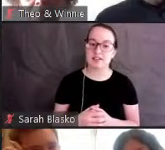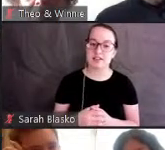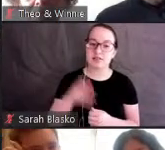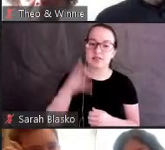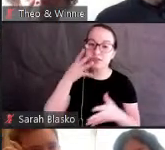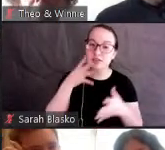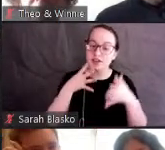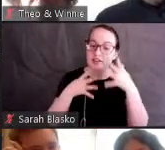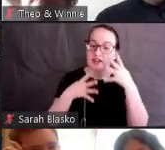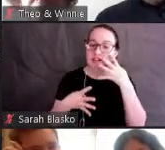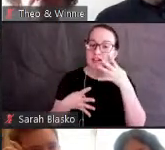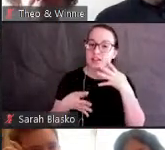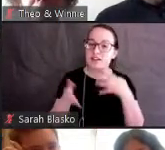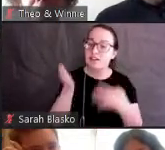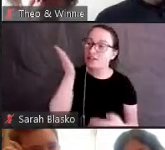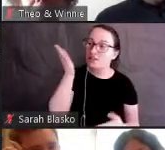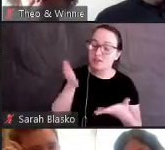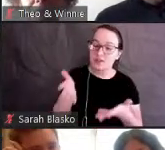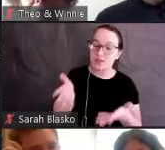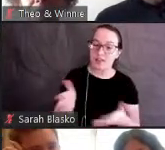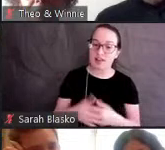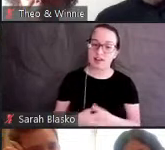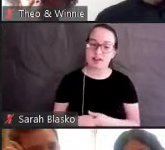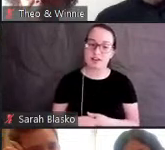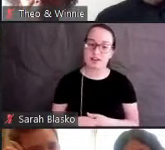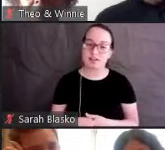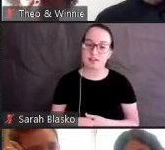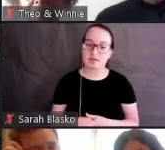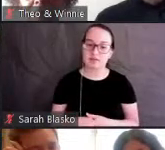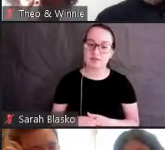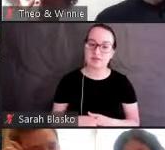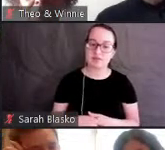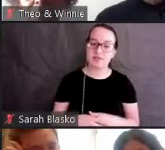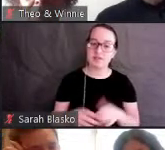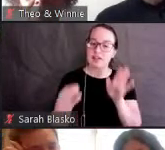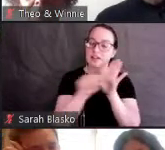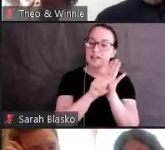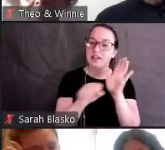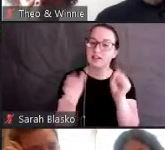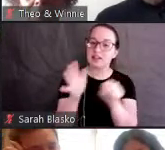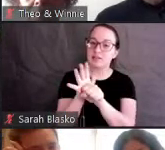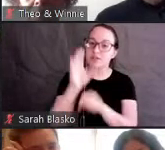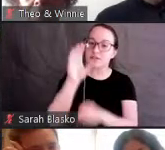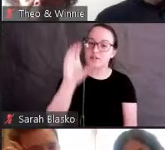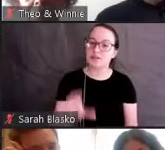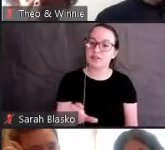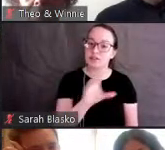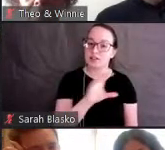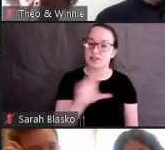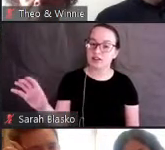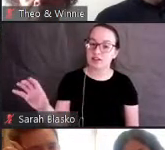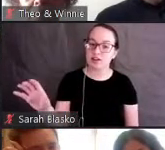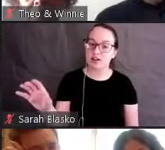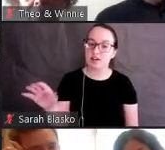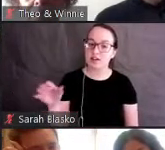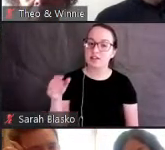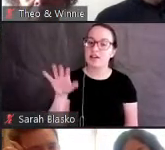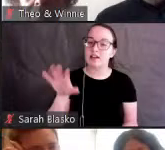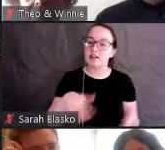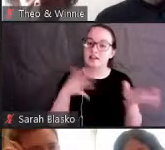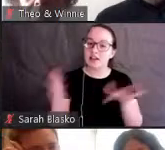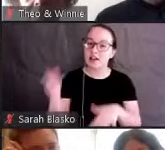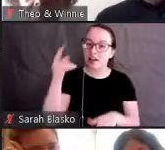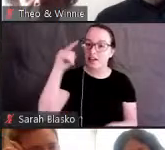they nailed him to the tree, where he died for you and me? Were